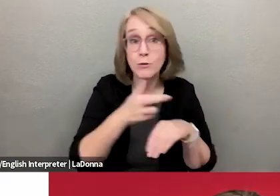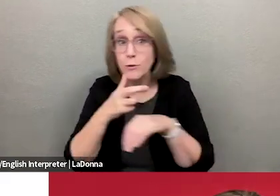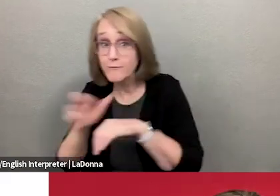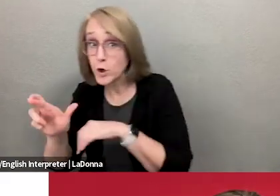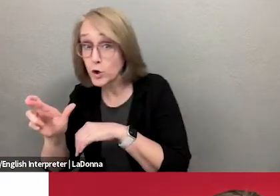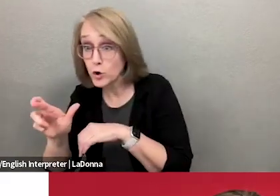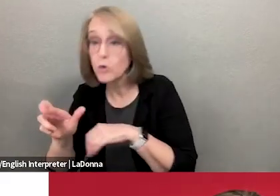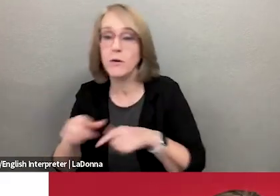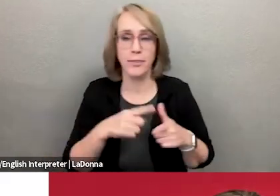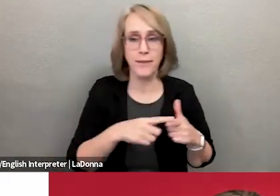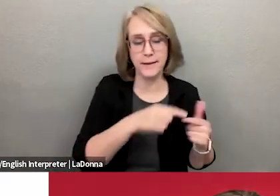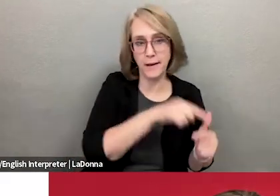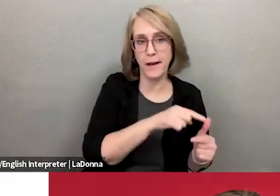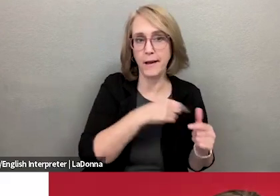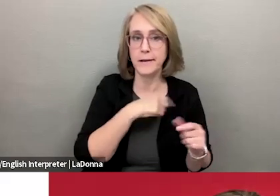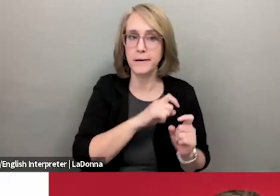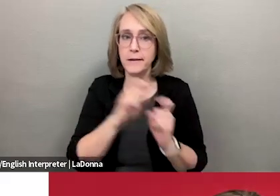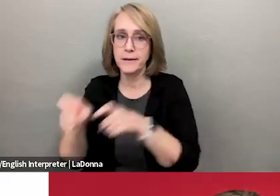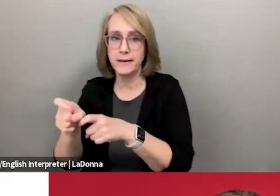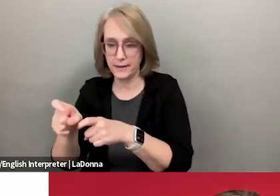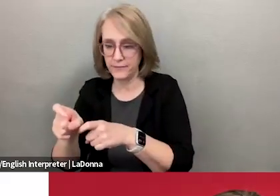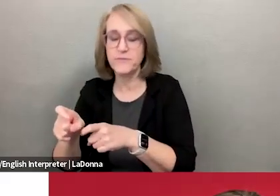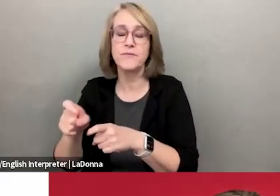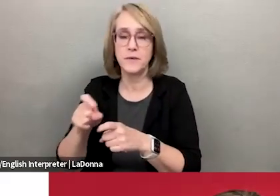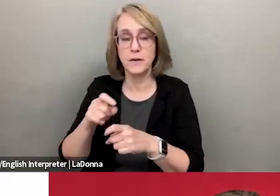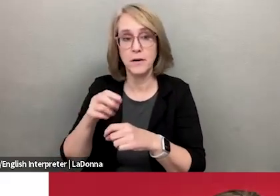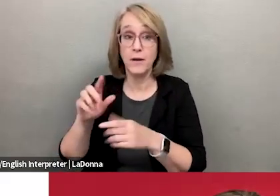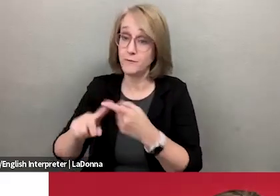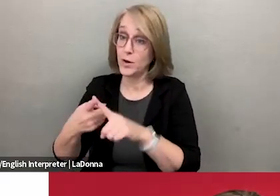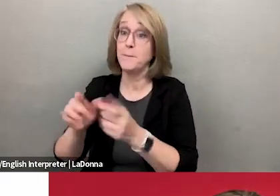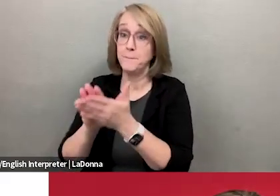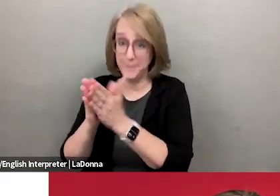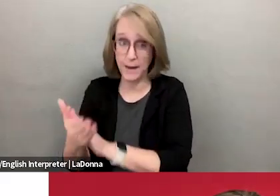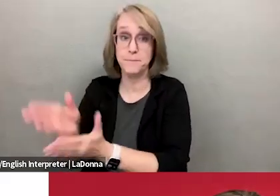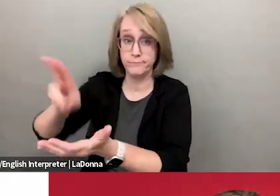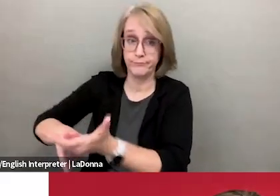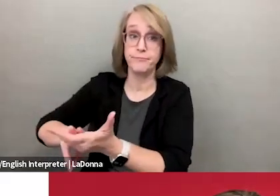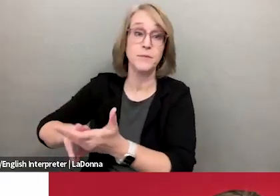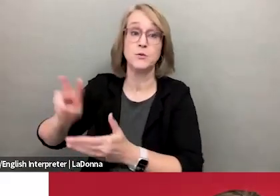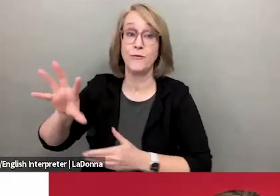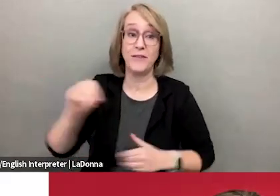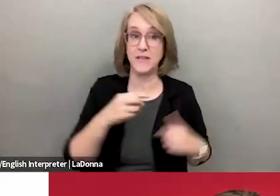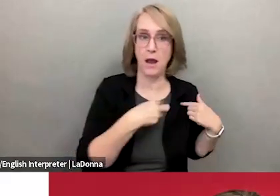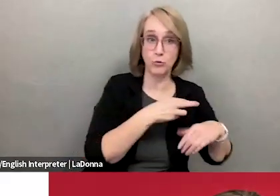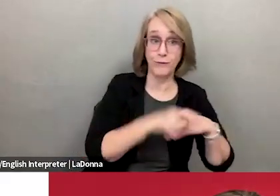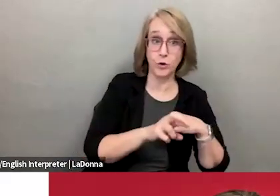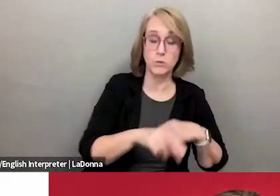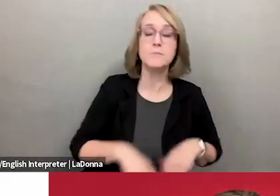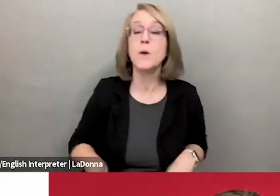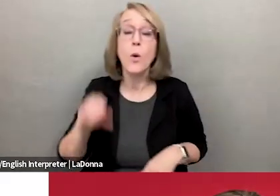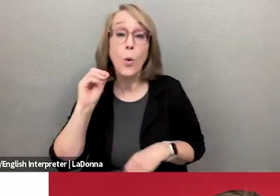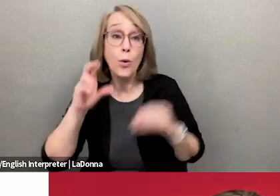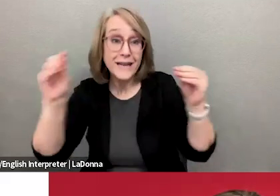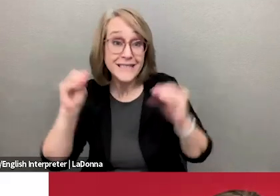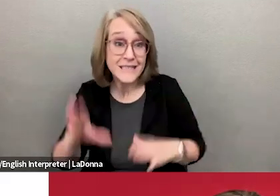get a referral if if their friends become a certified direct care professional, and a teacher referral. And I'm going to